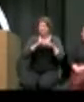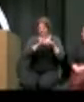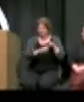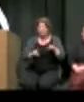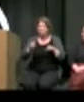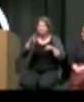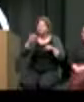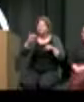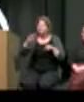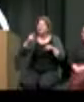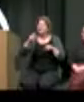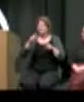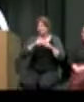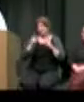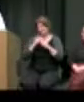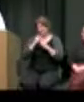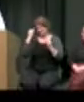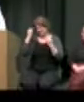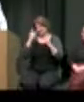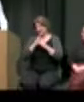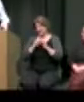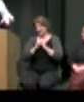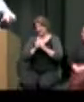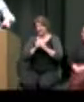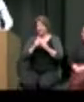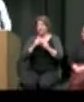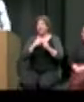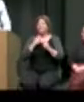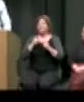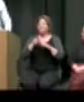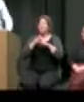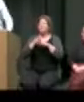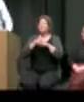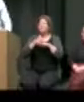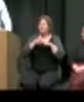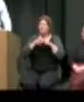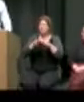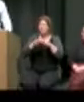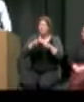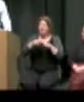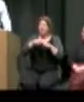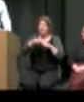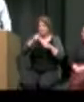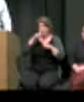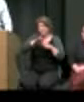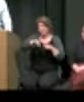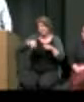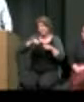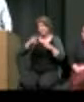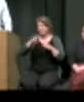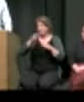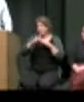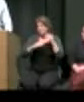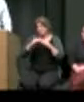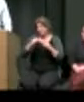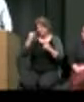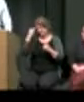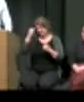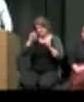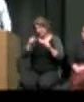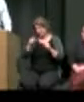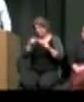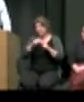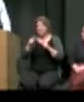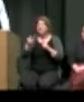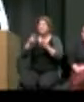had a couple different ideas. There is a wooden walkway there that we were thinking about rebuilding. We actually brought in a